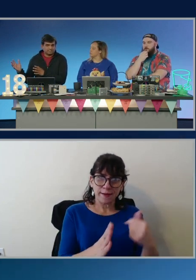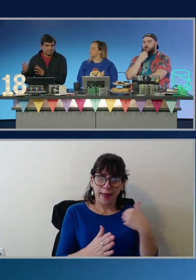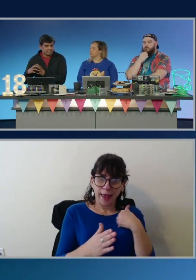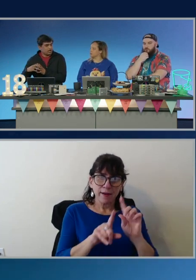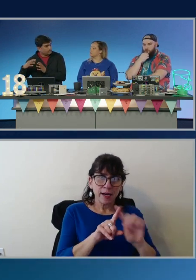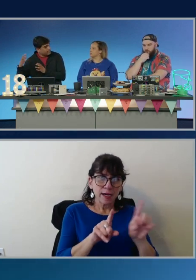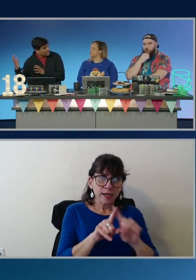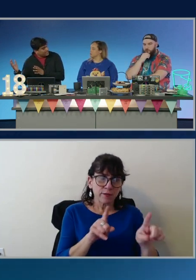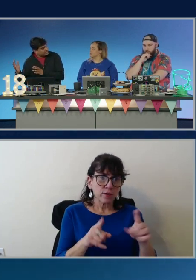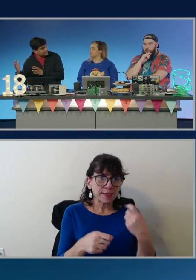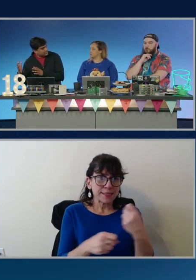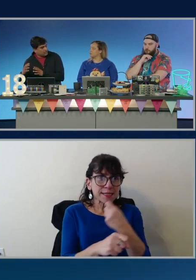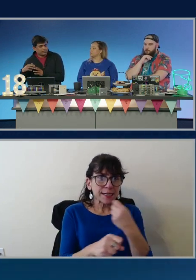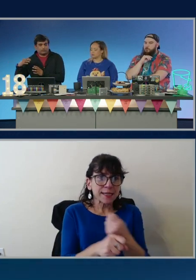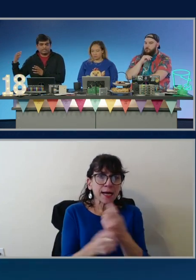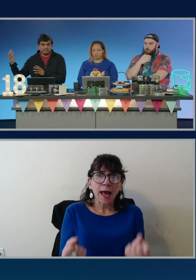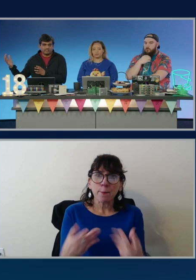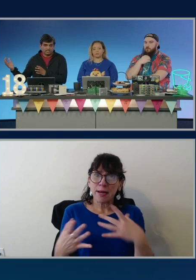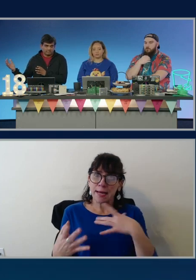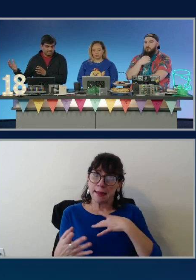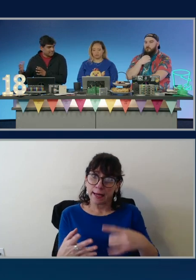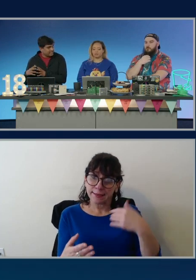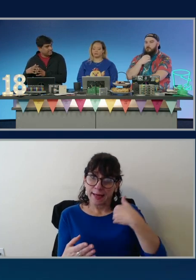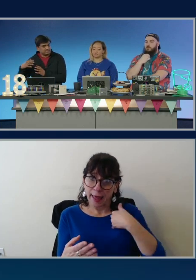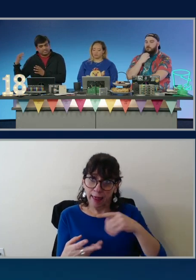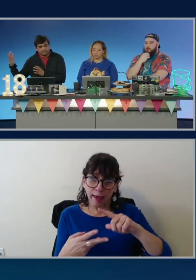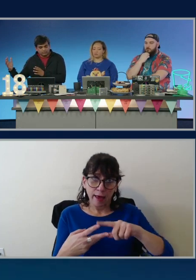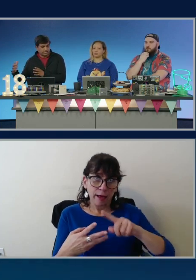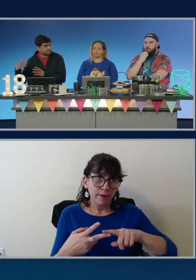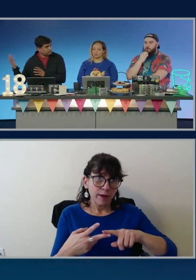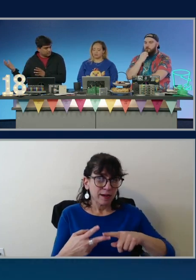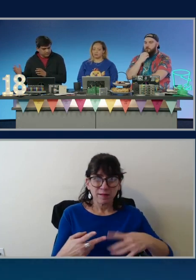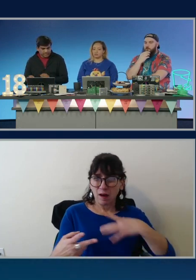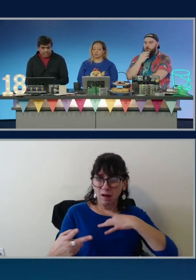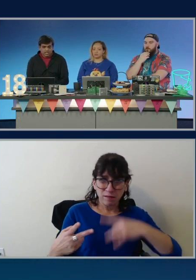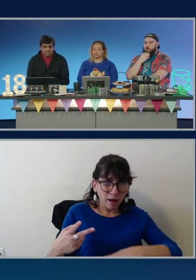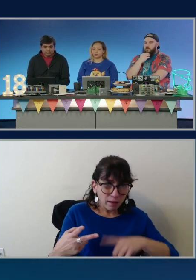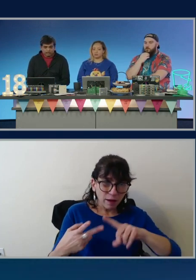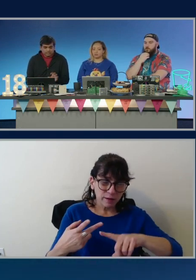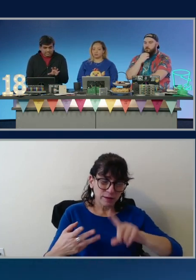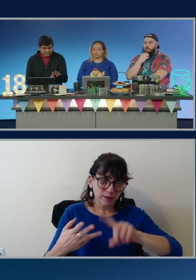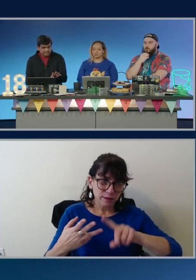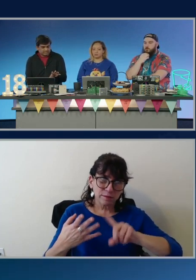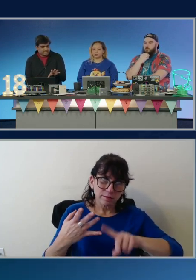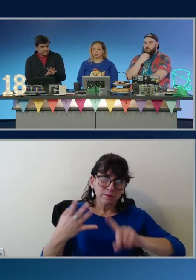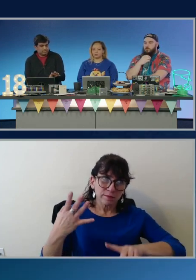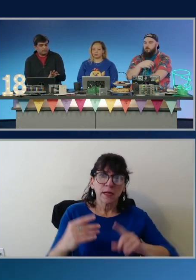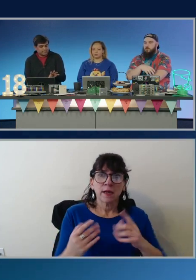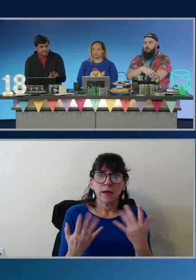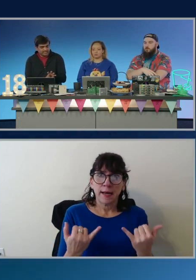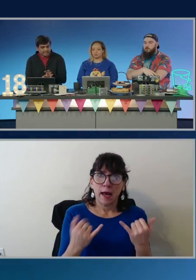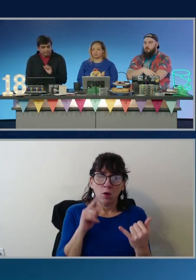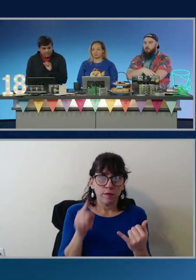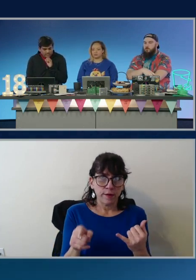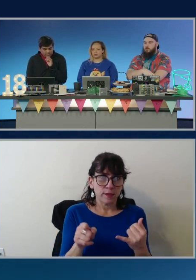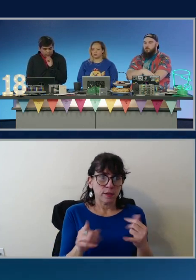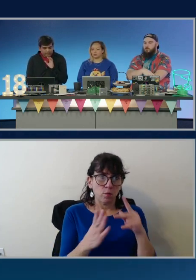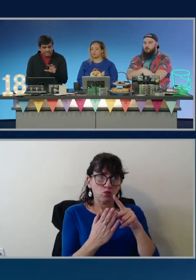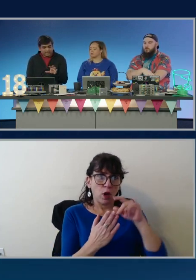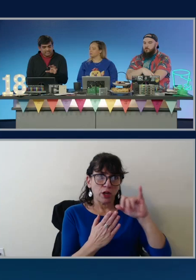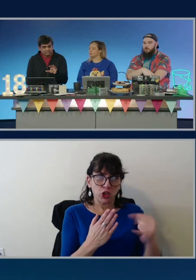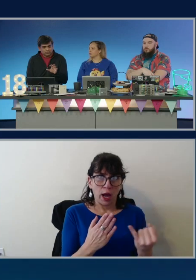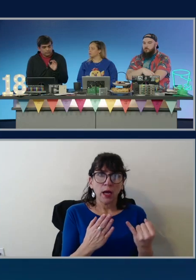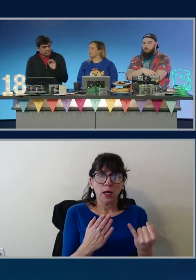statistics like how many likes it got, how many dislikes, and so on and so forth. Right? Now, this project I did